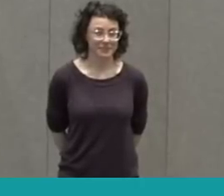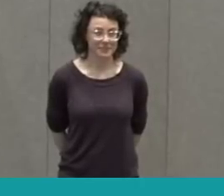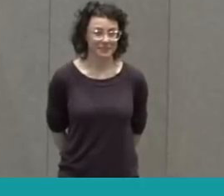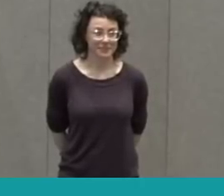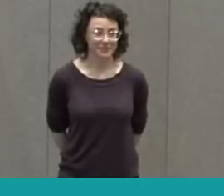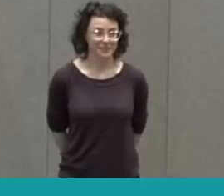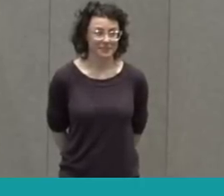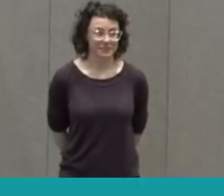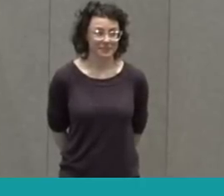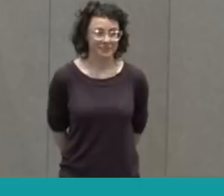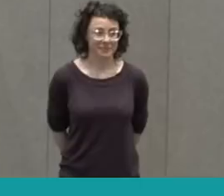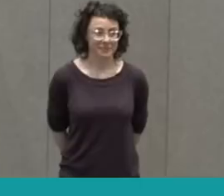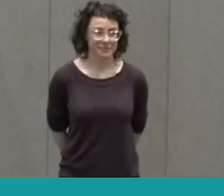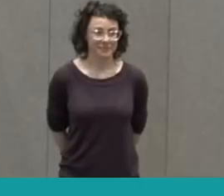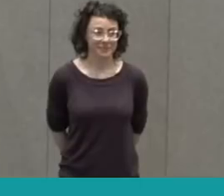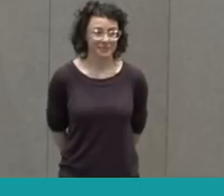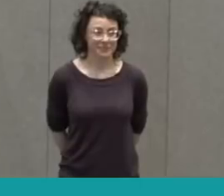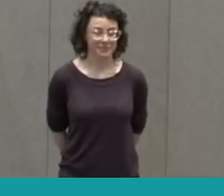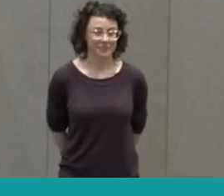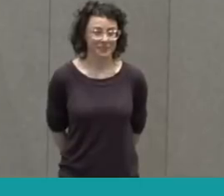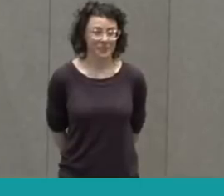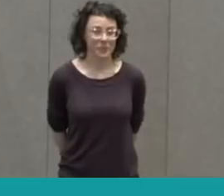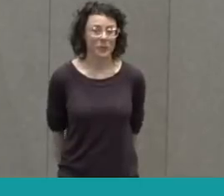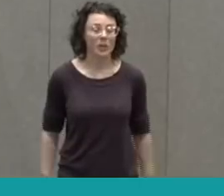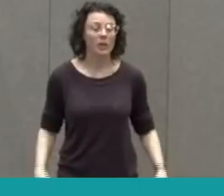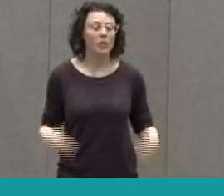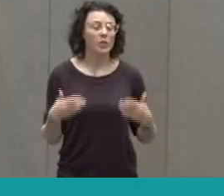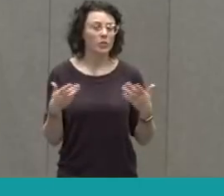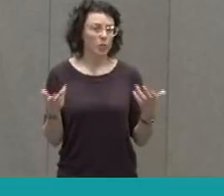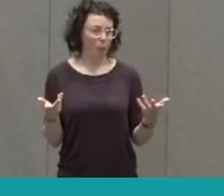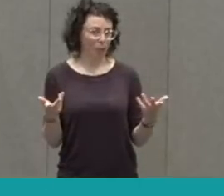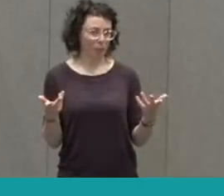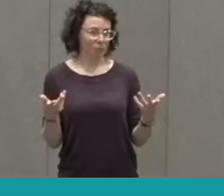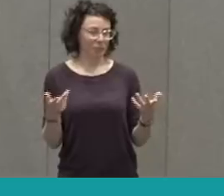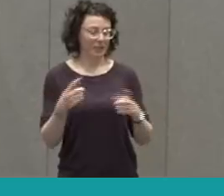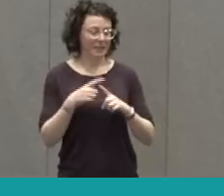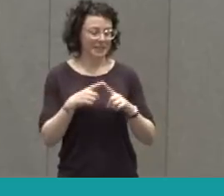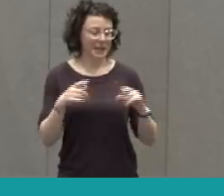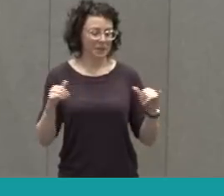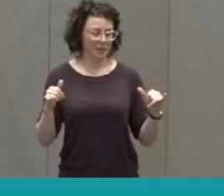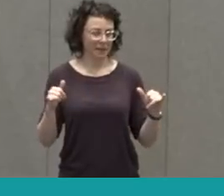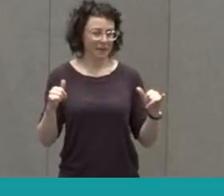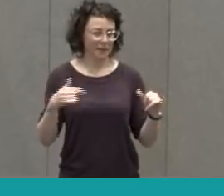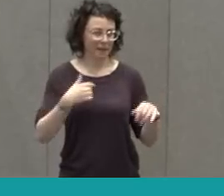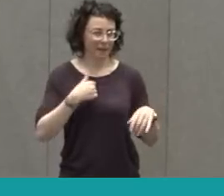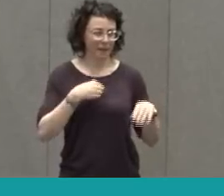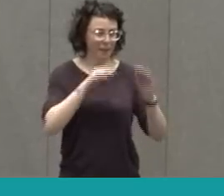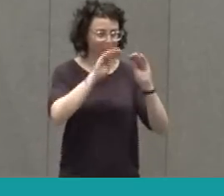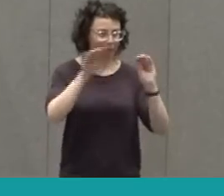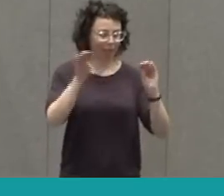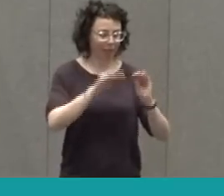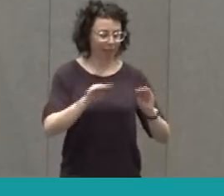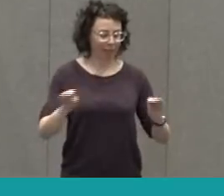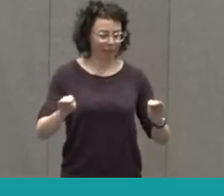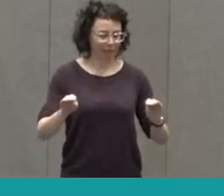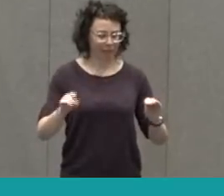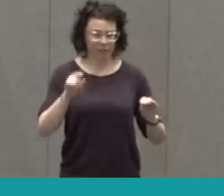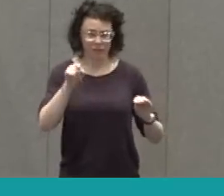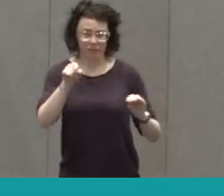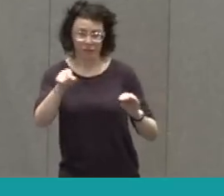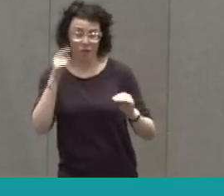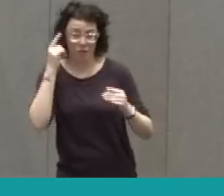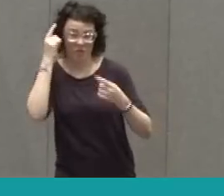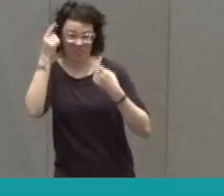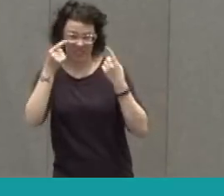So, while I'm doing this, have you thought of any birthdays that you have that you're